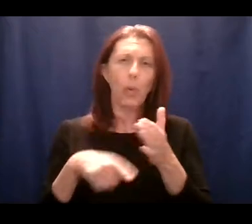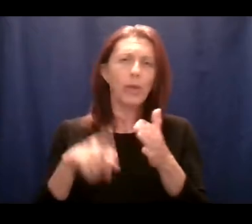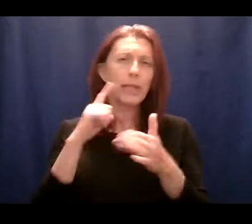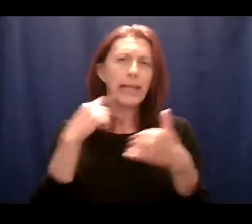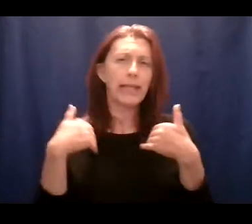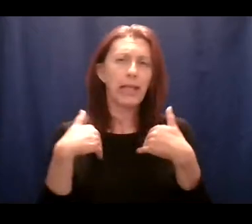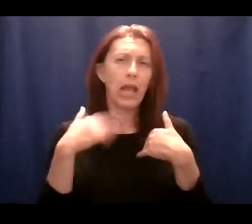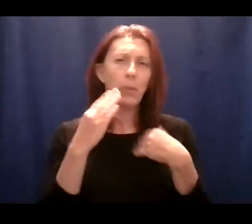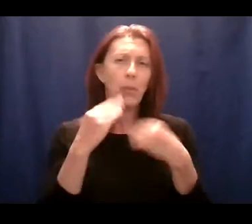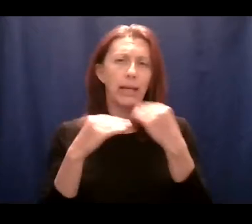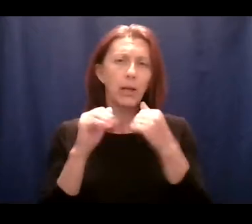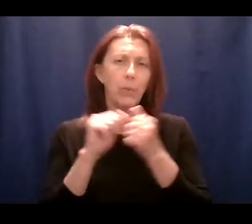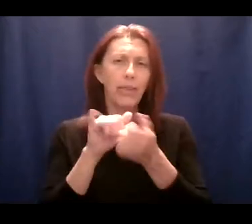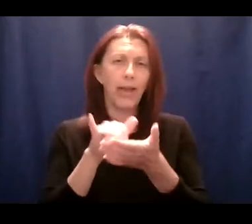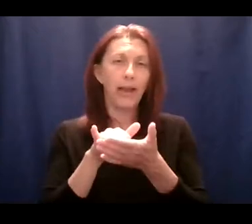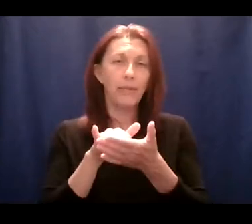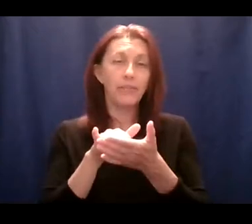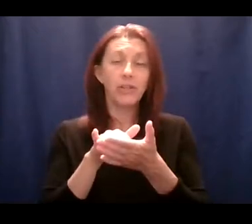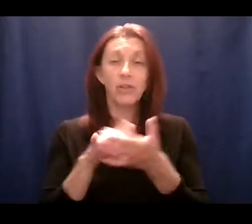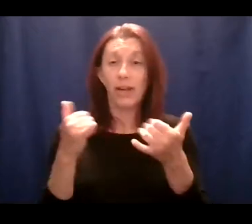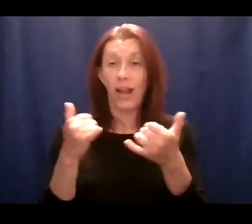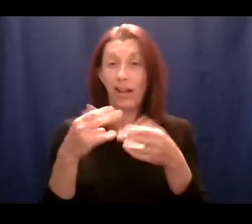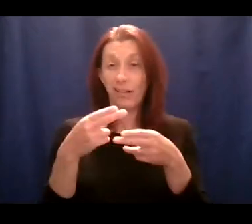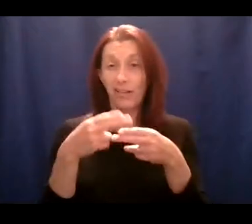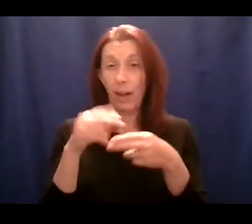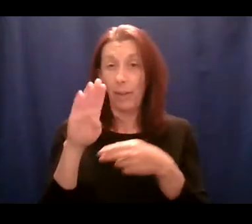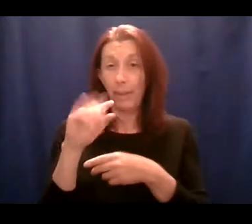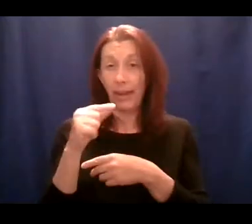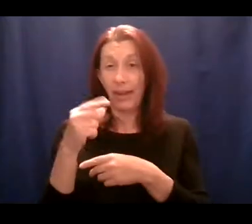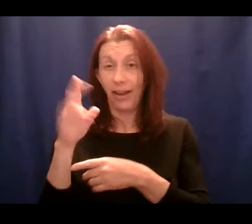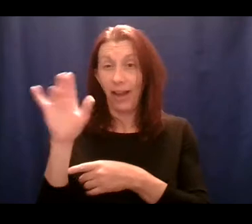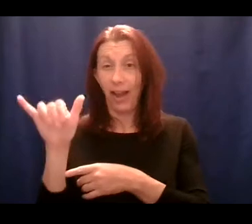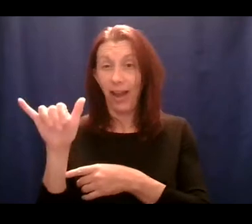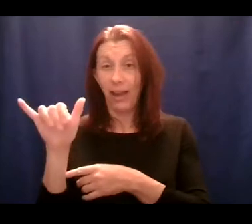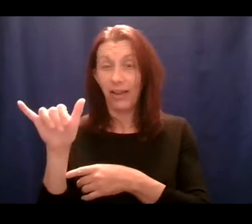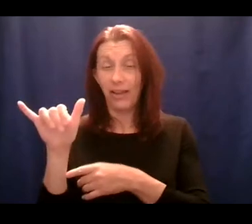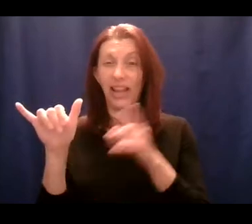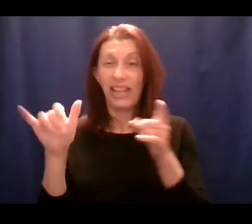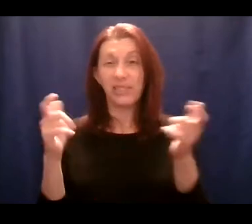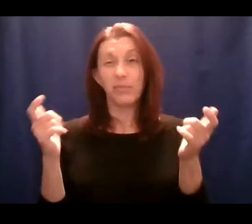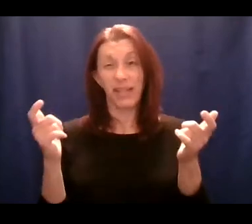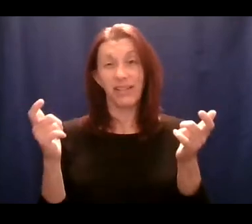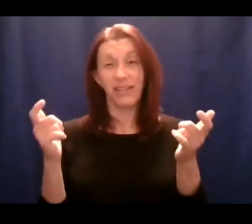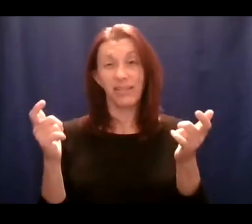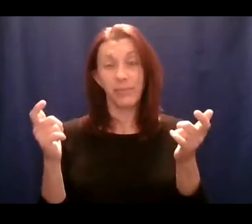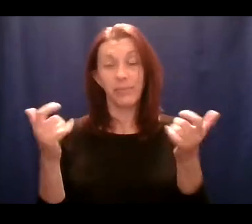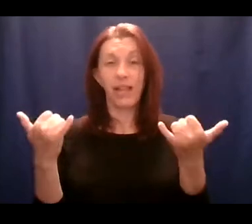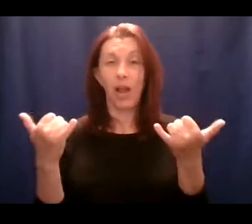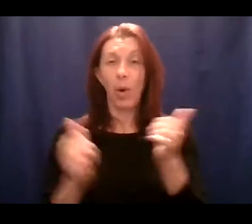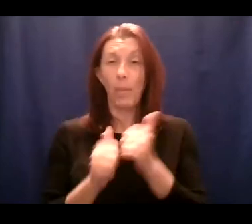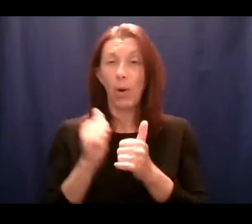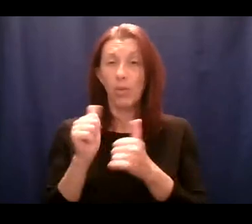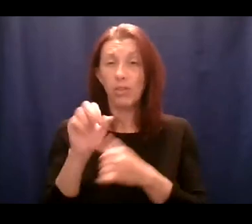teeth? Well, Big Eye here is also a large shark. Now most sharks, believe it or not, average